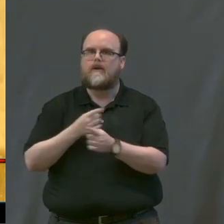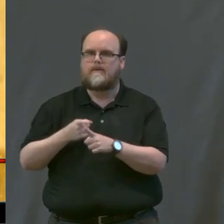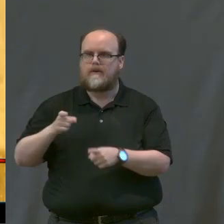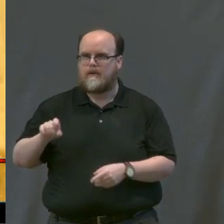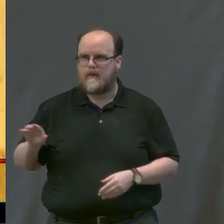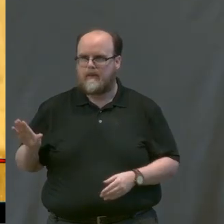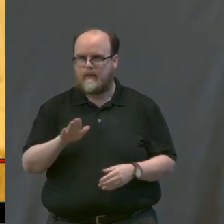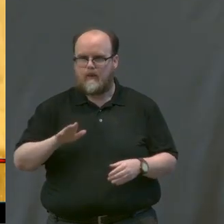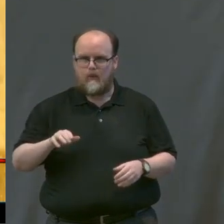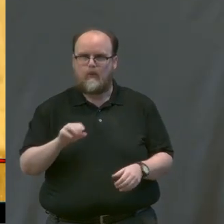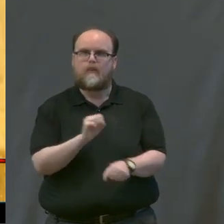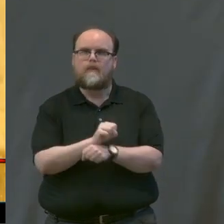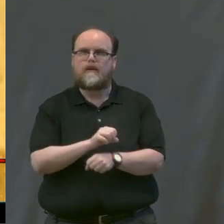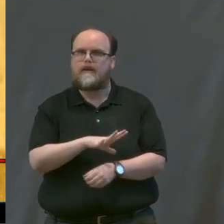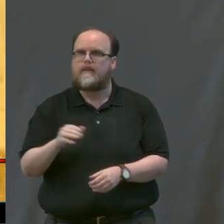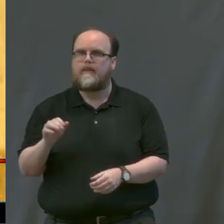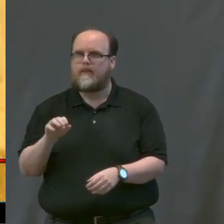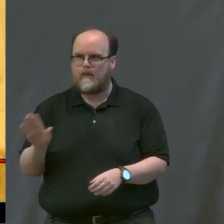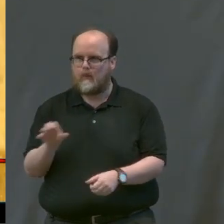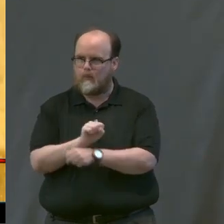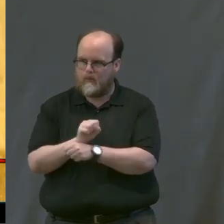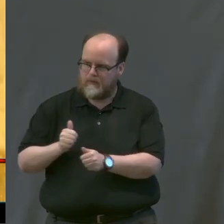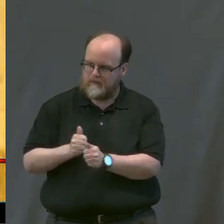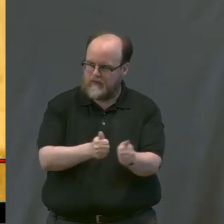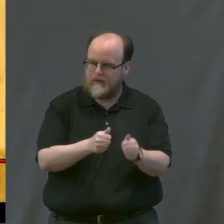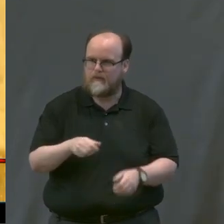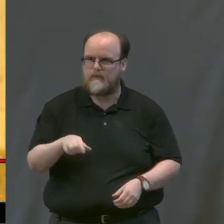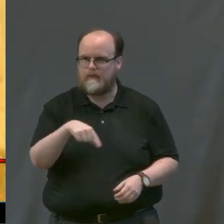labors, and their works do follow them.